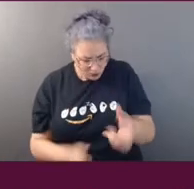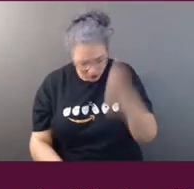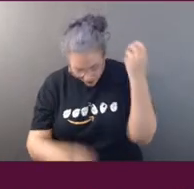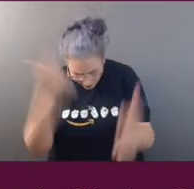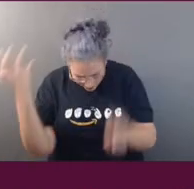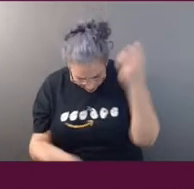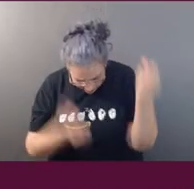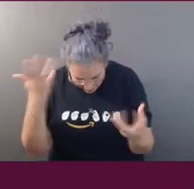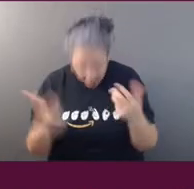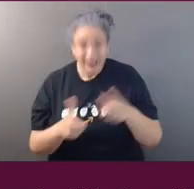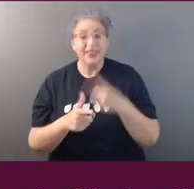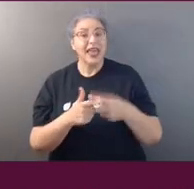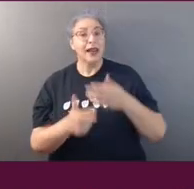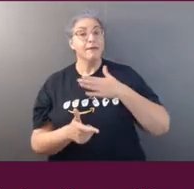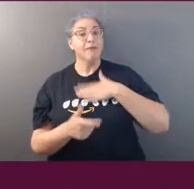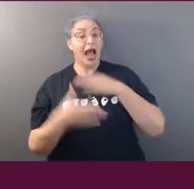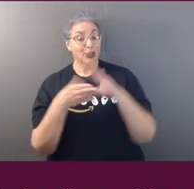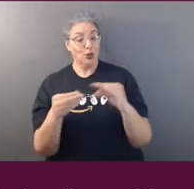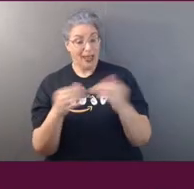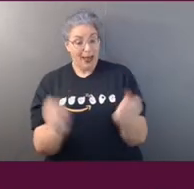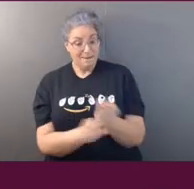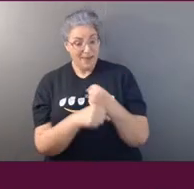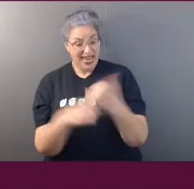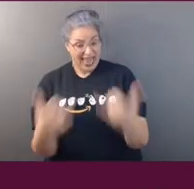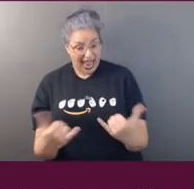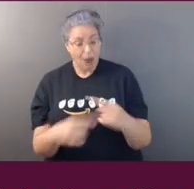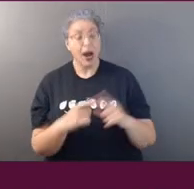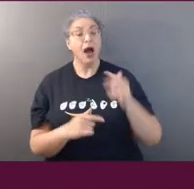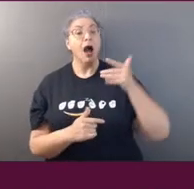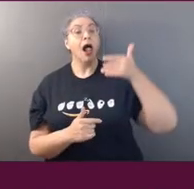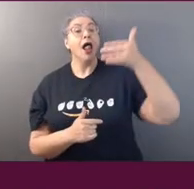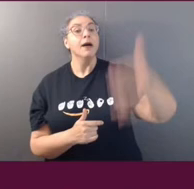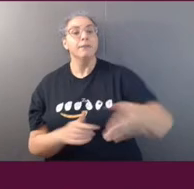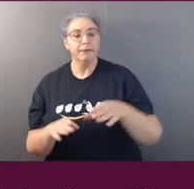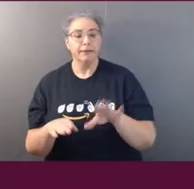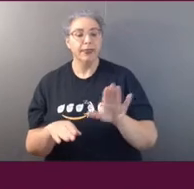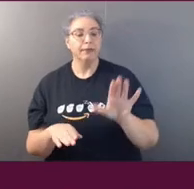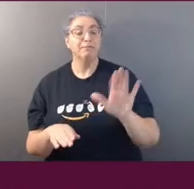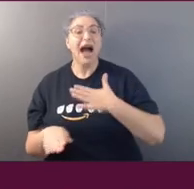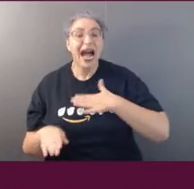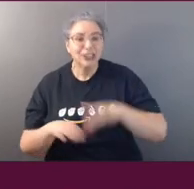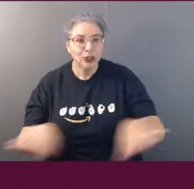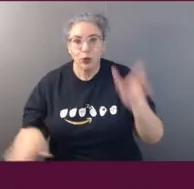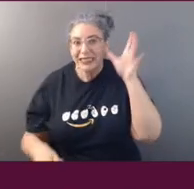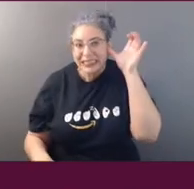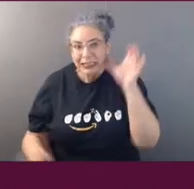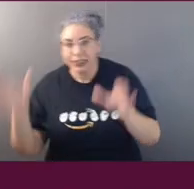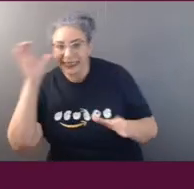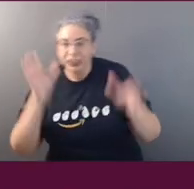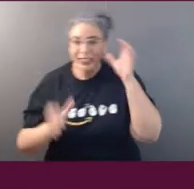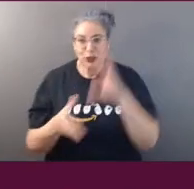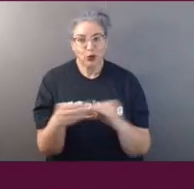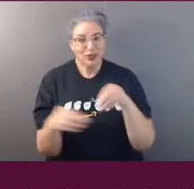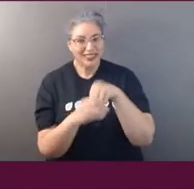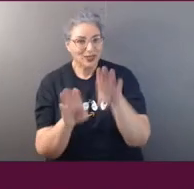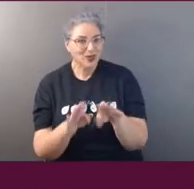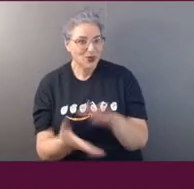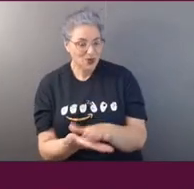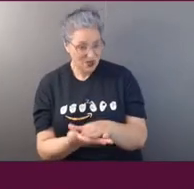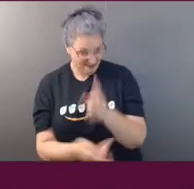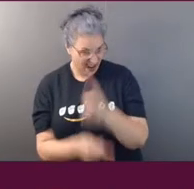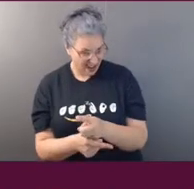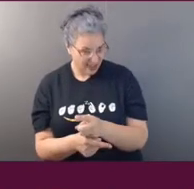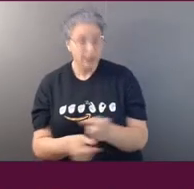out not only the stories I'm making now, but the stories that my children get to hear in school, the stories that are